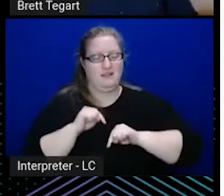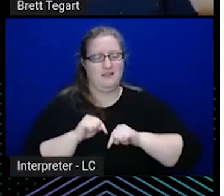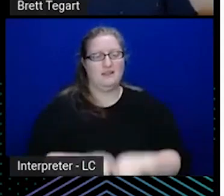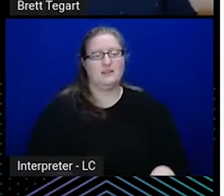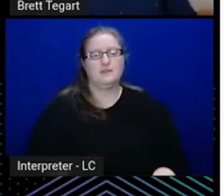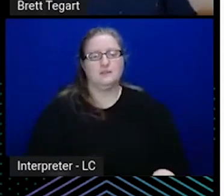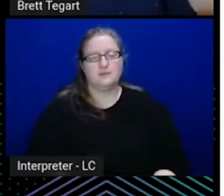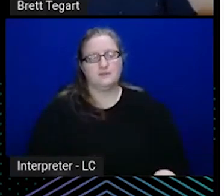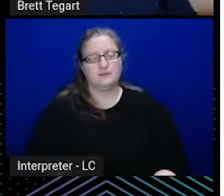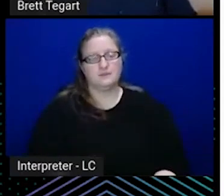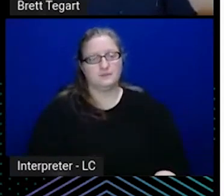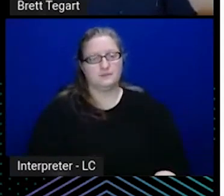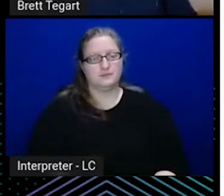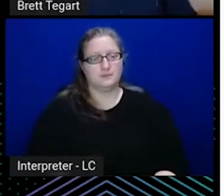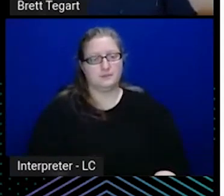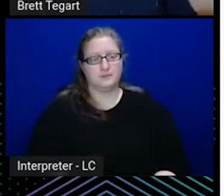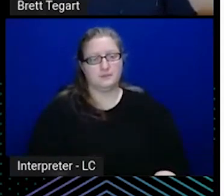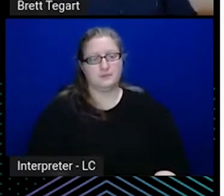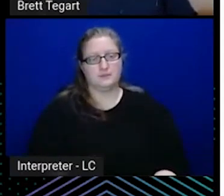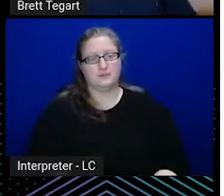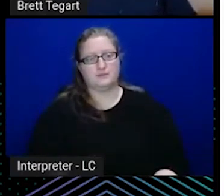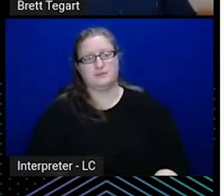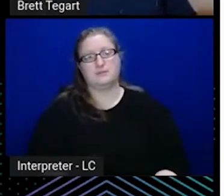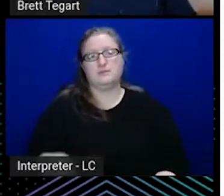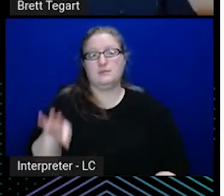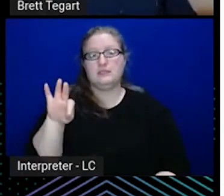Okay, so fixtures versus furnishing.